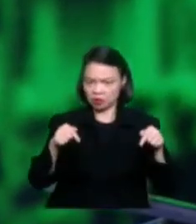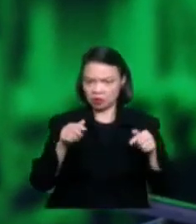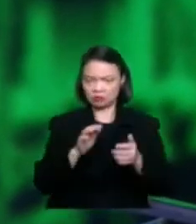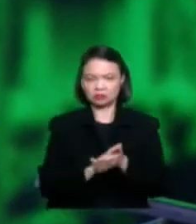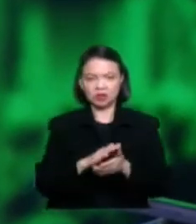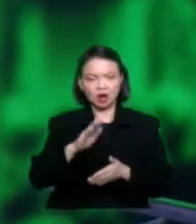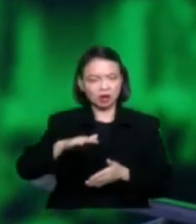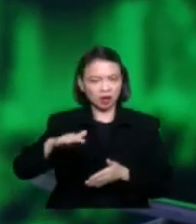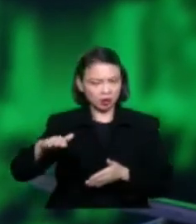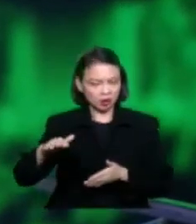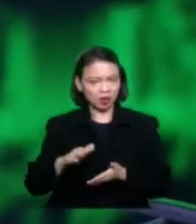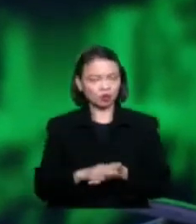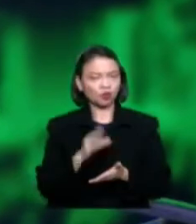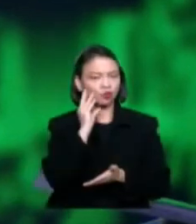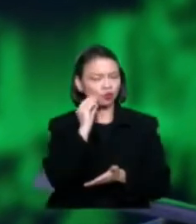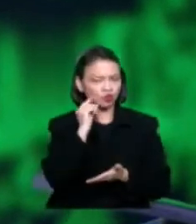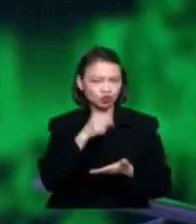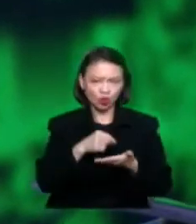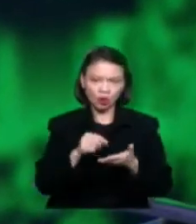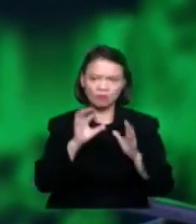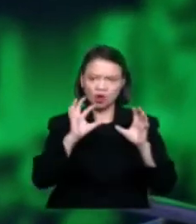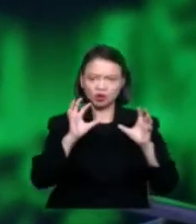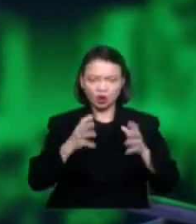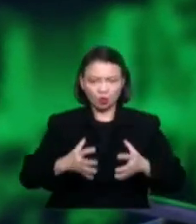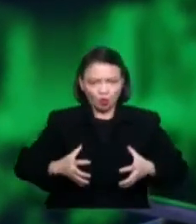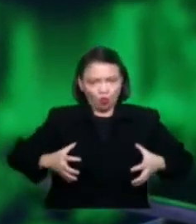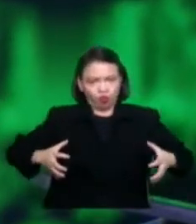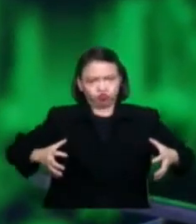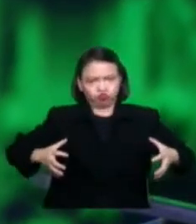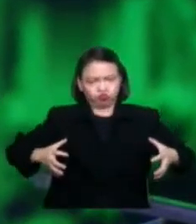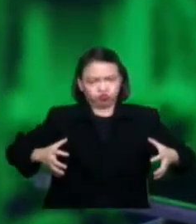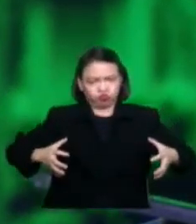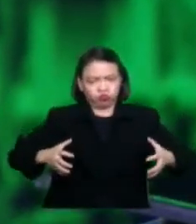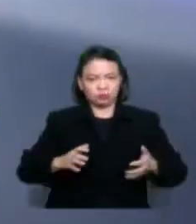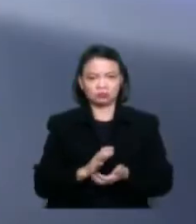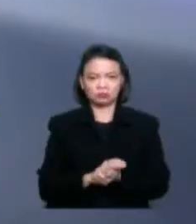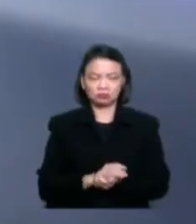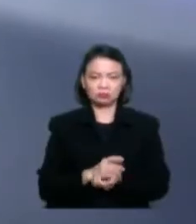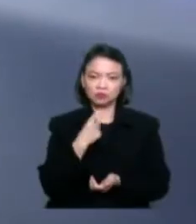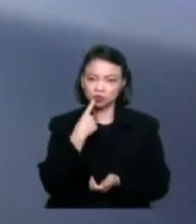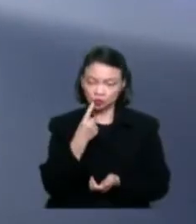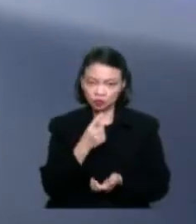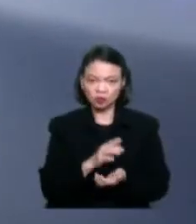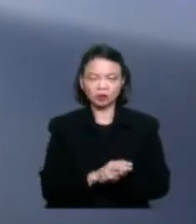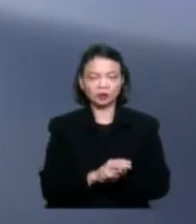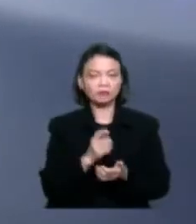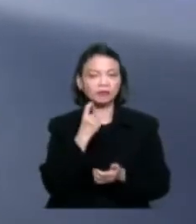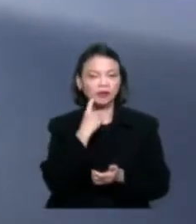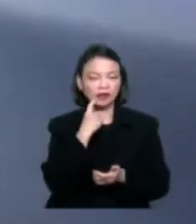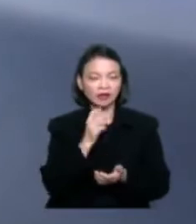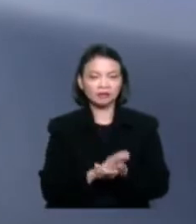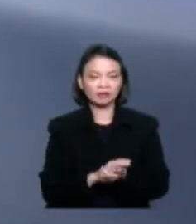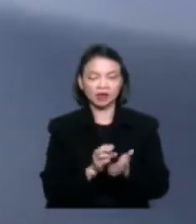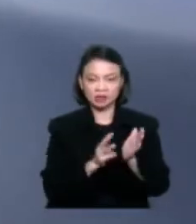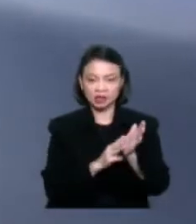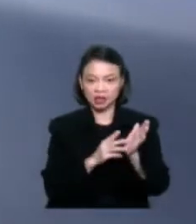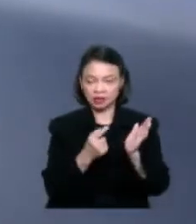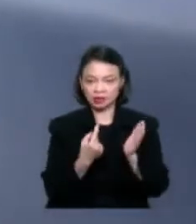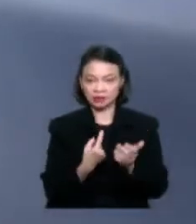this. Maybe Mr. Pandu or Mr. Djoko. Mr. Pandu, do you have any opinion about